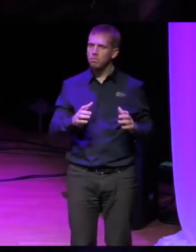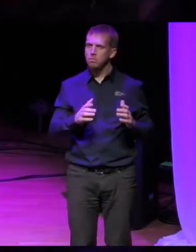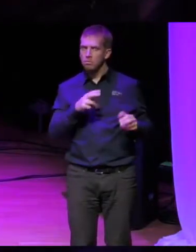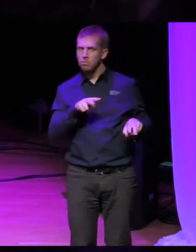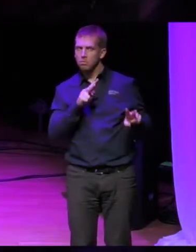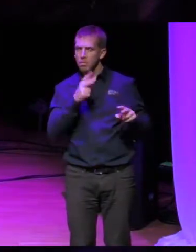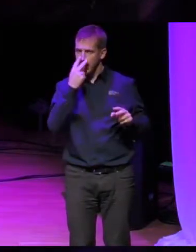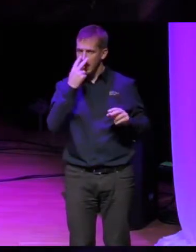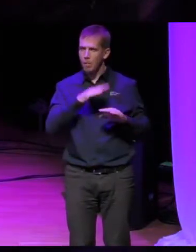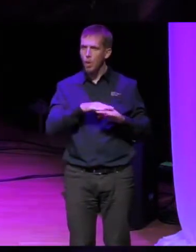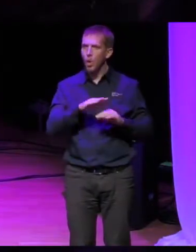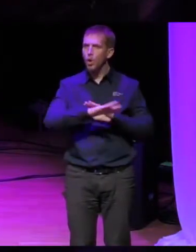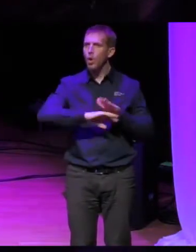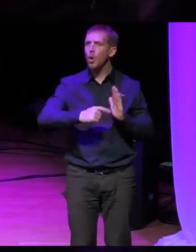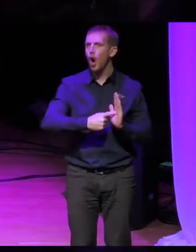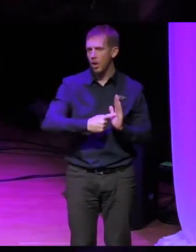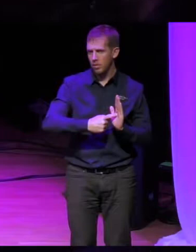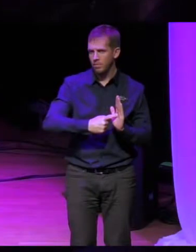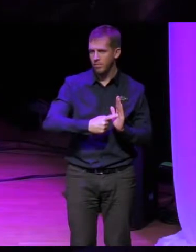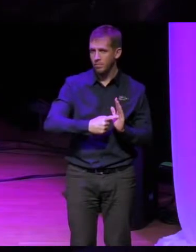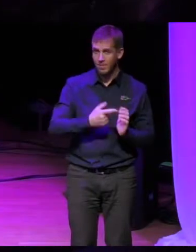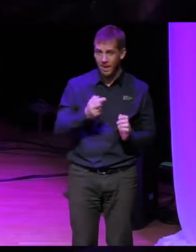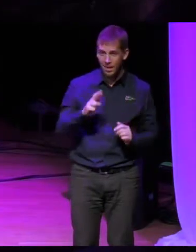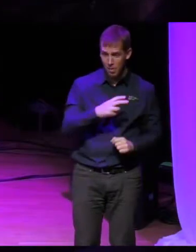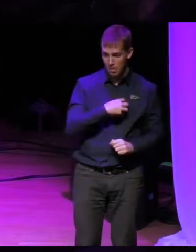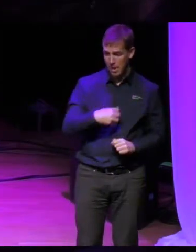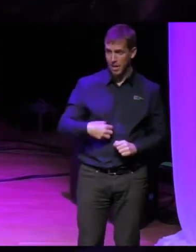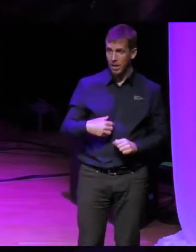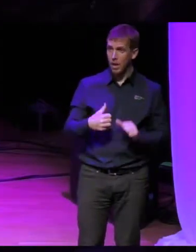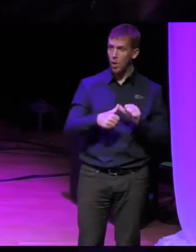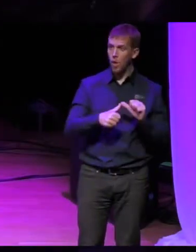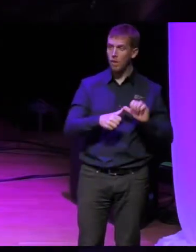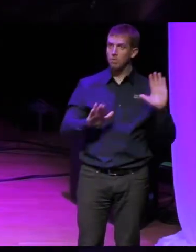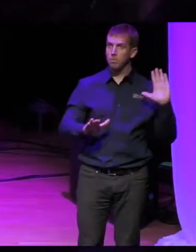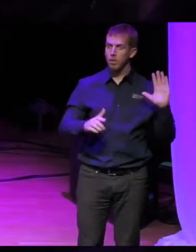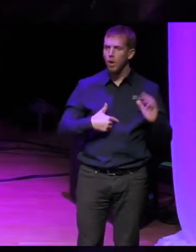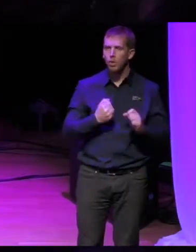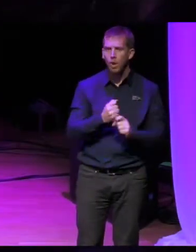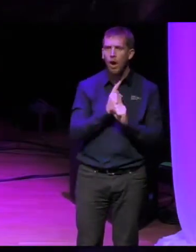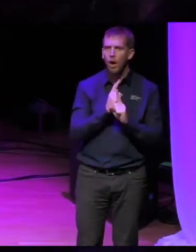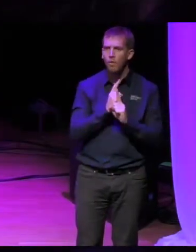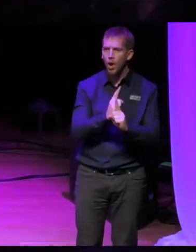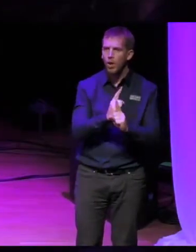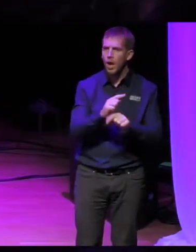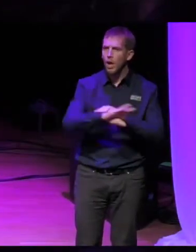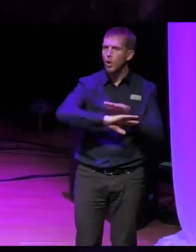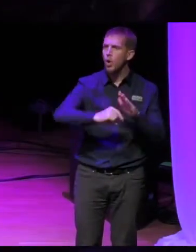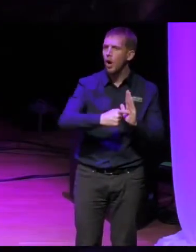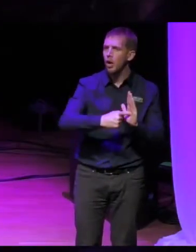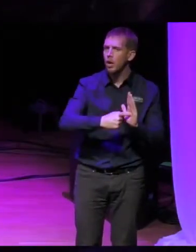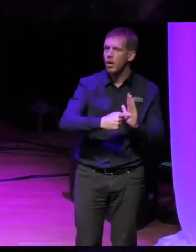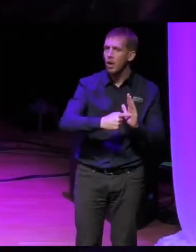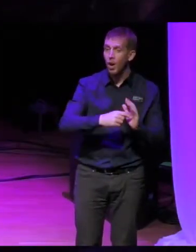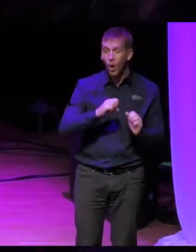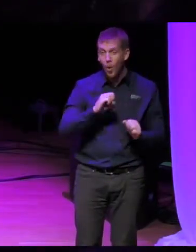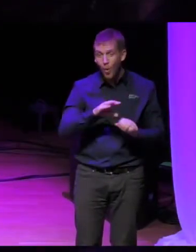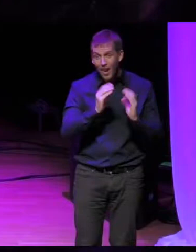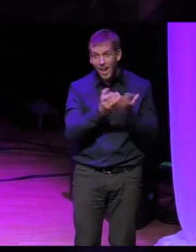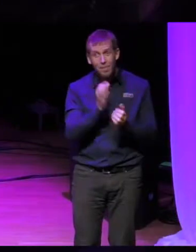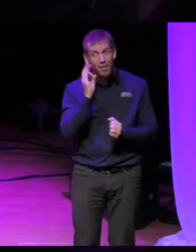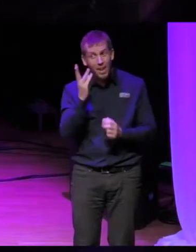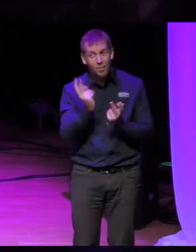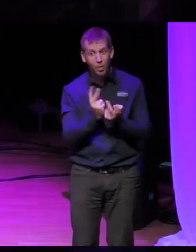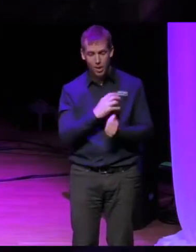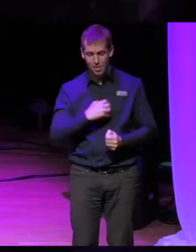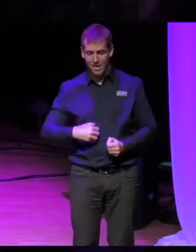responsibility seriously. Every president takes an oath to uphold the Constitution, and in an ideal world, that means that the